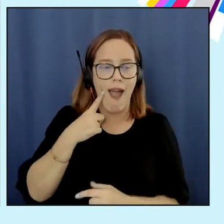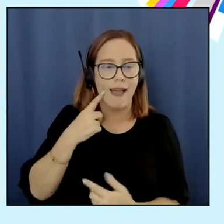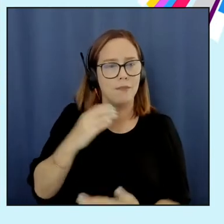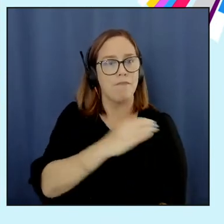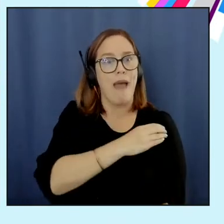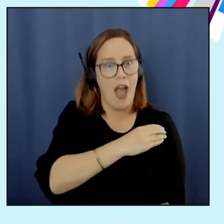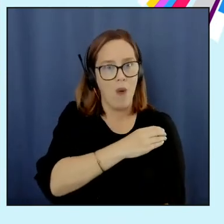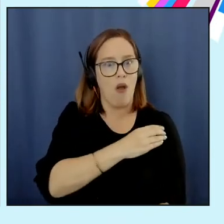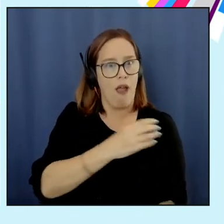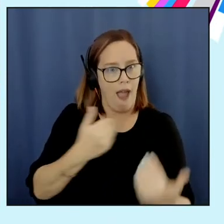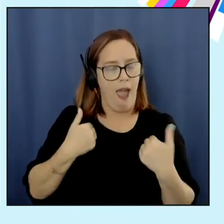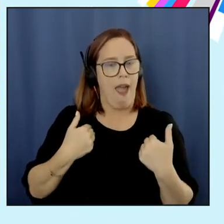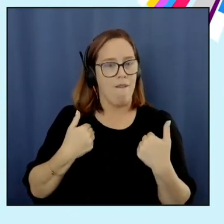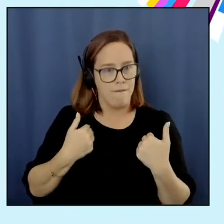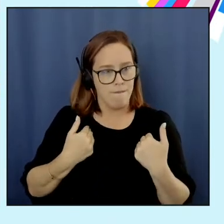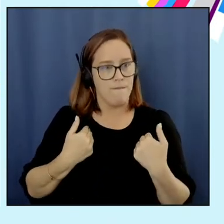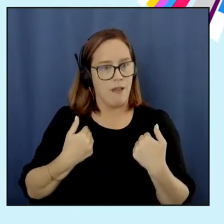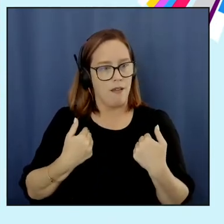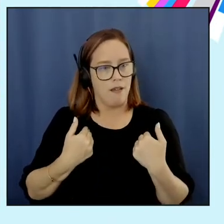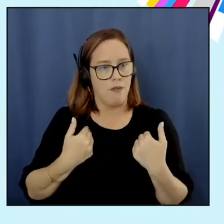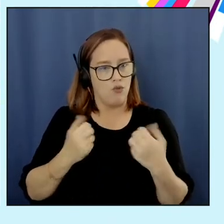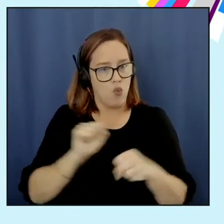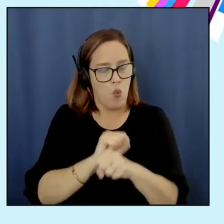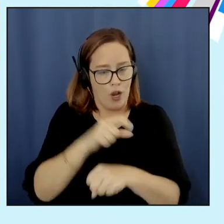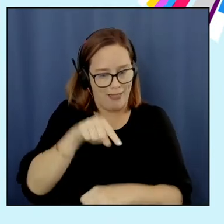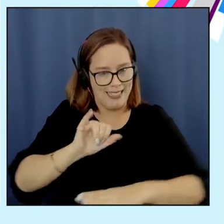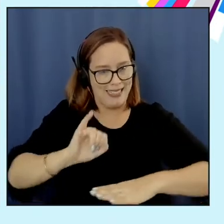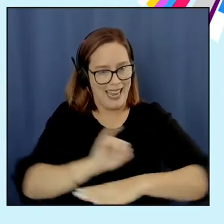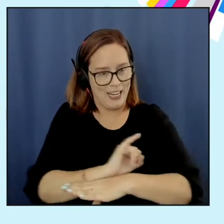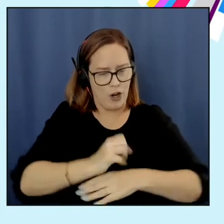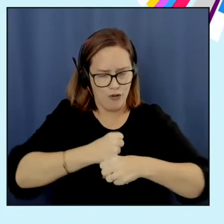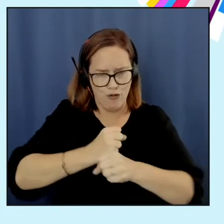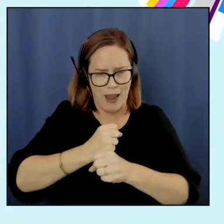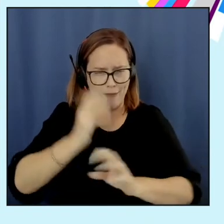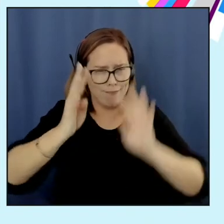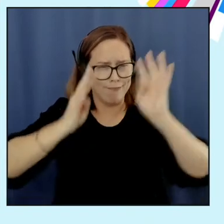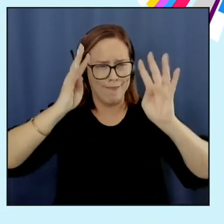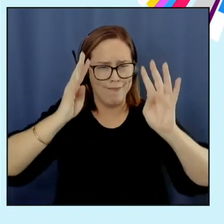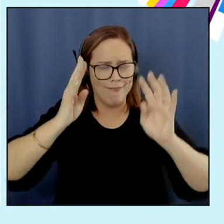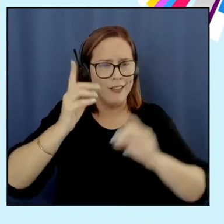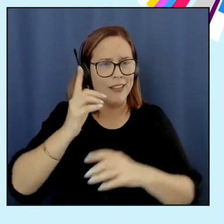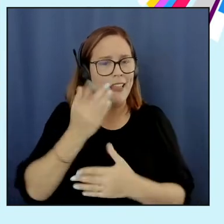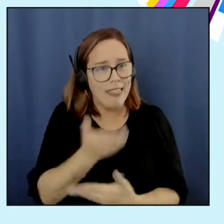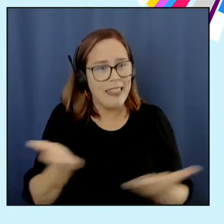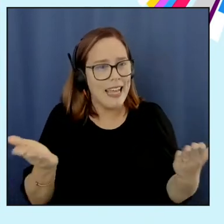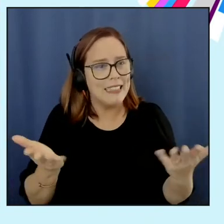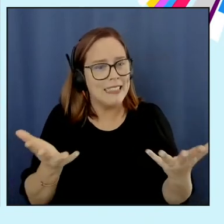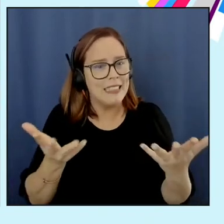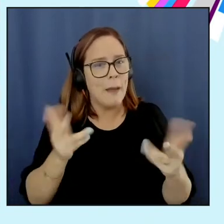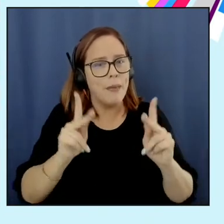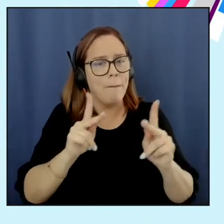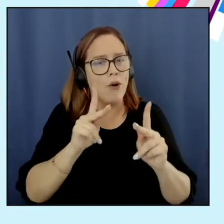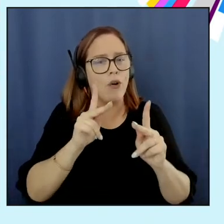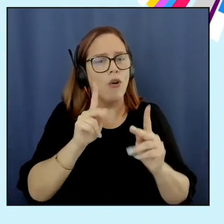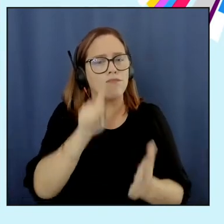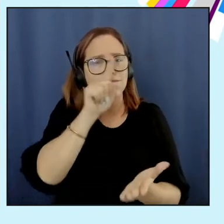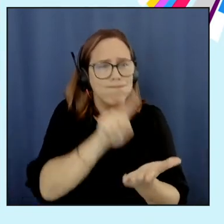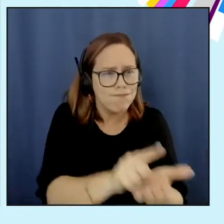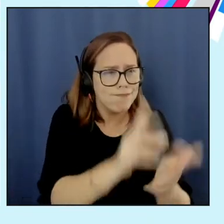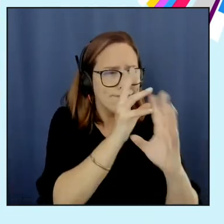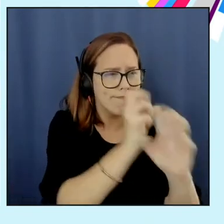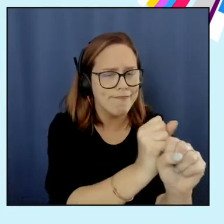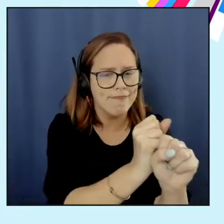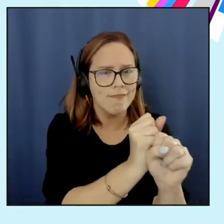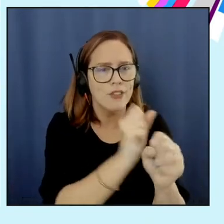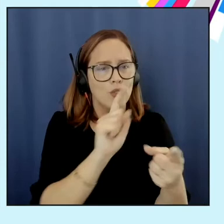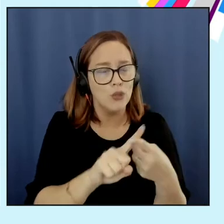get to have at getting to work in this industry, by getting to create games, to create things that people fall in love with, to, you know, be able